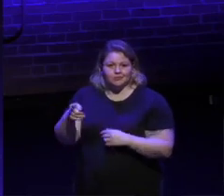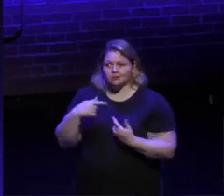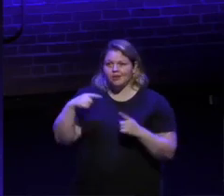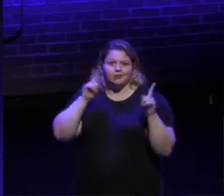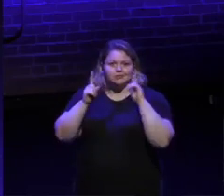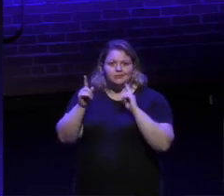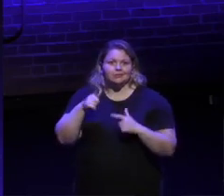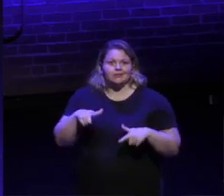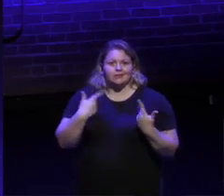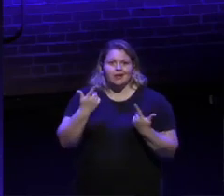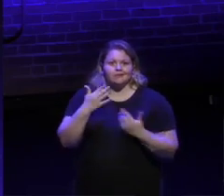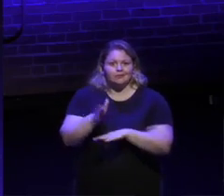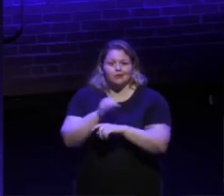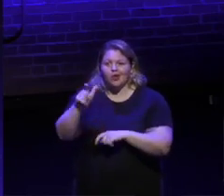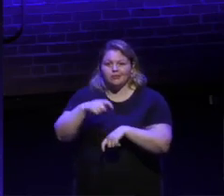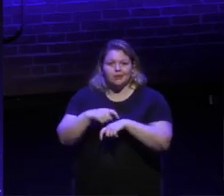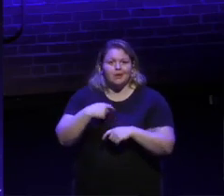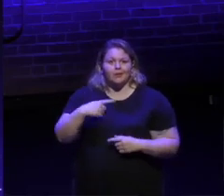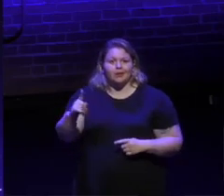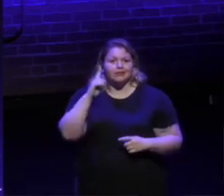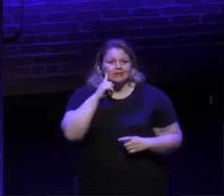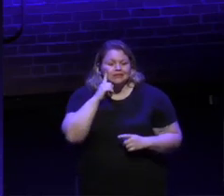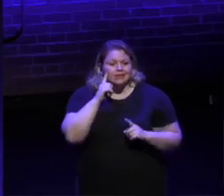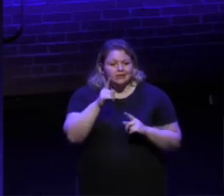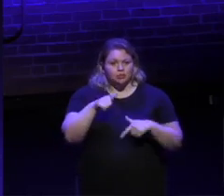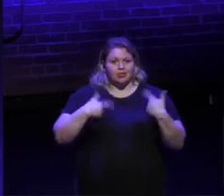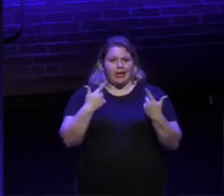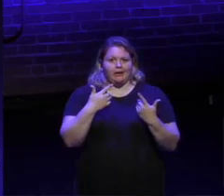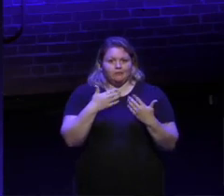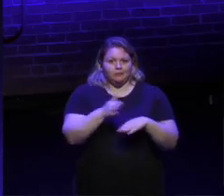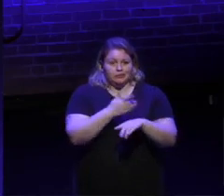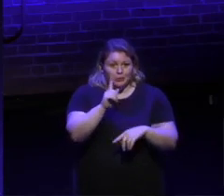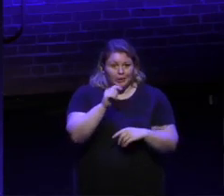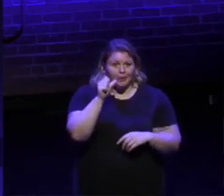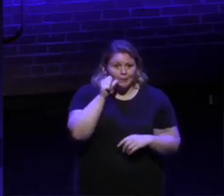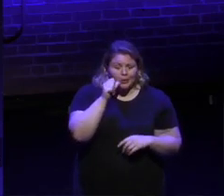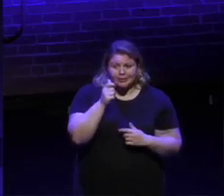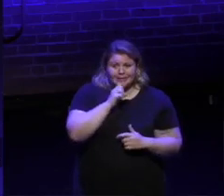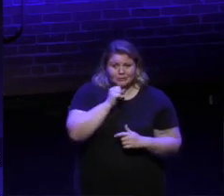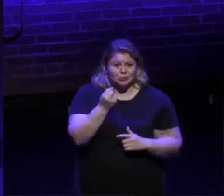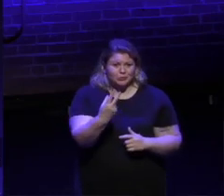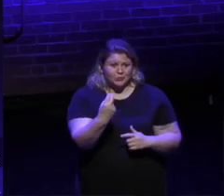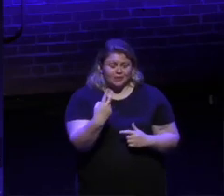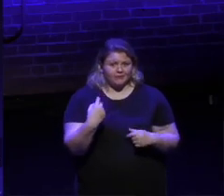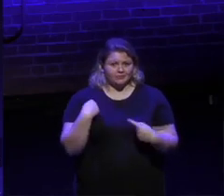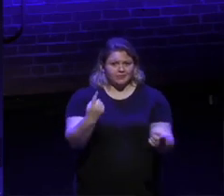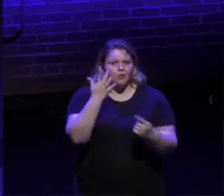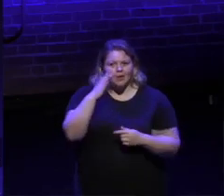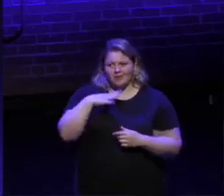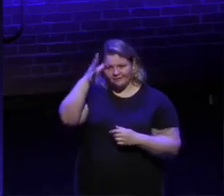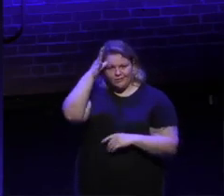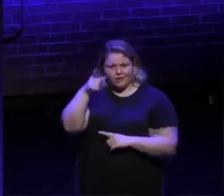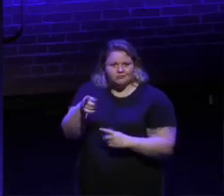to a bar and went dancing, I was 12 years old to hear him play. So music and art is definitely something that I have appreciated while growing